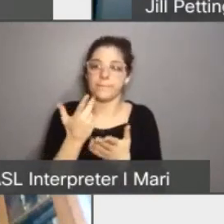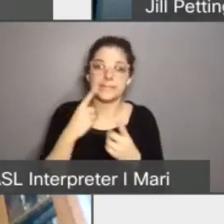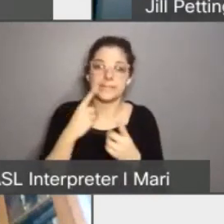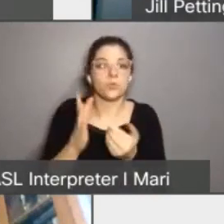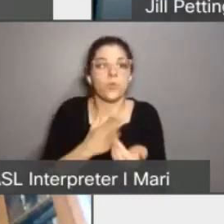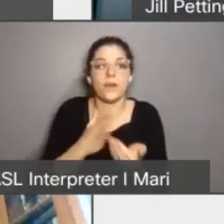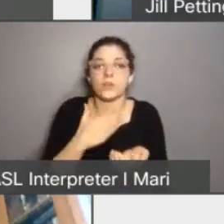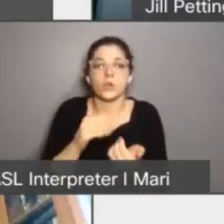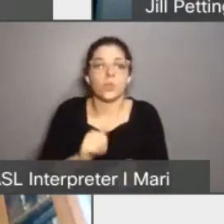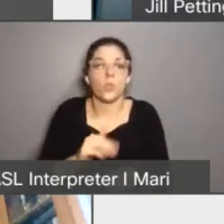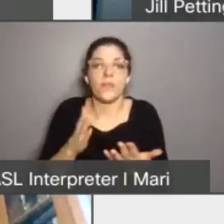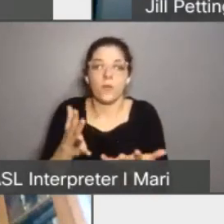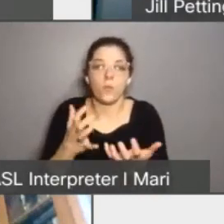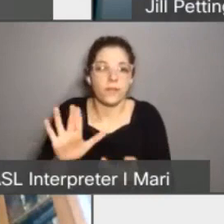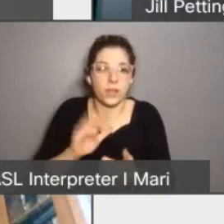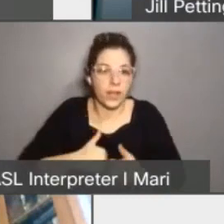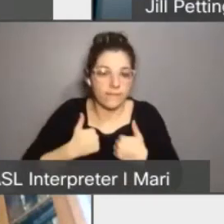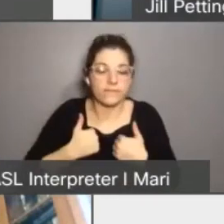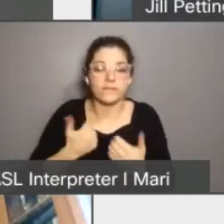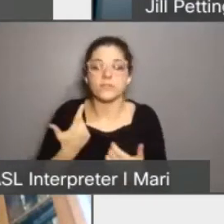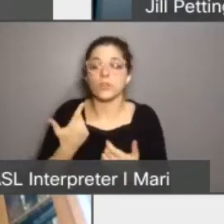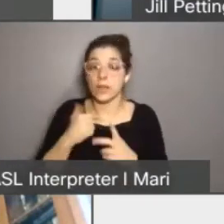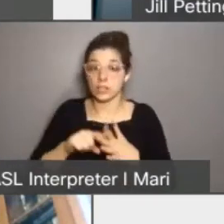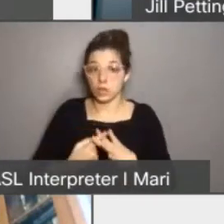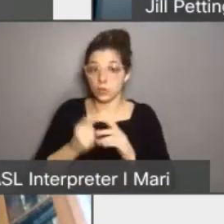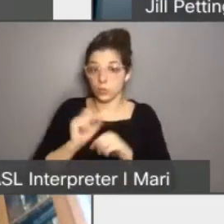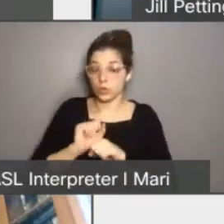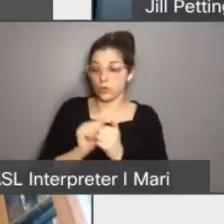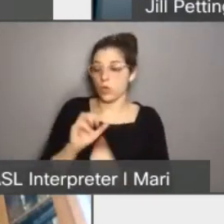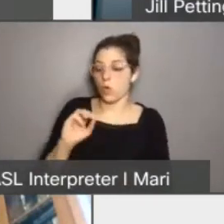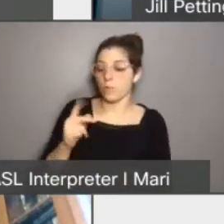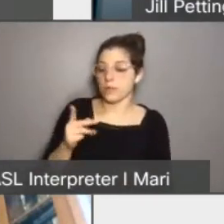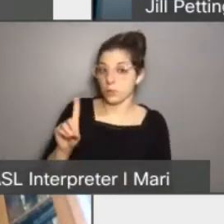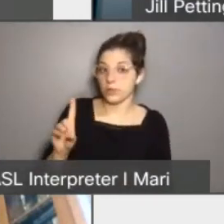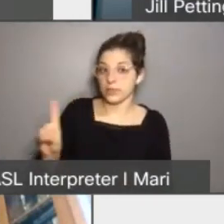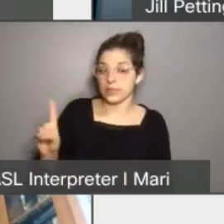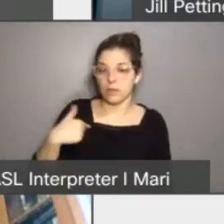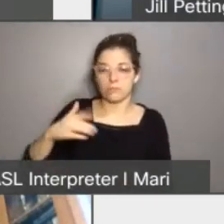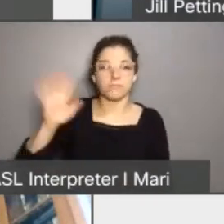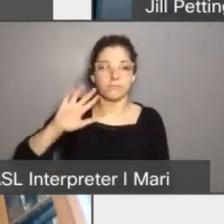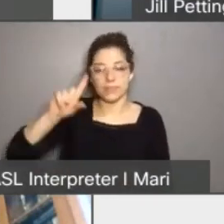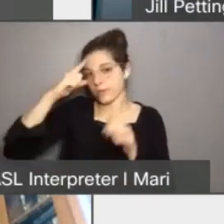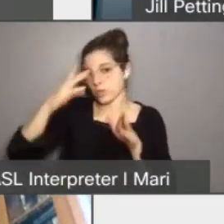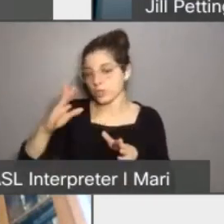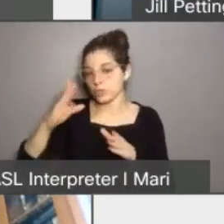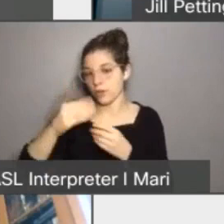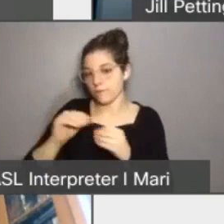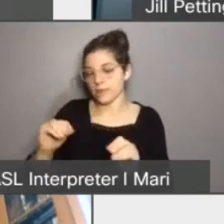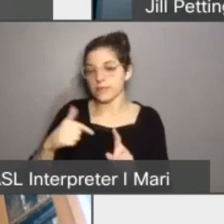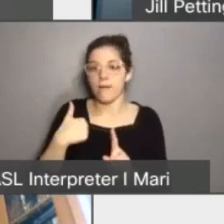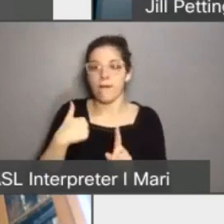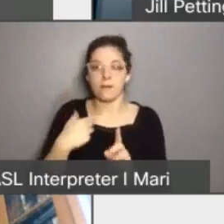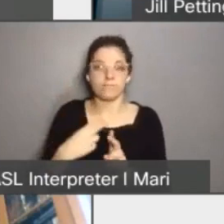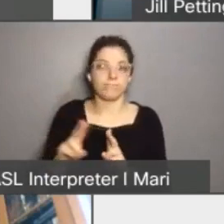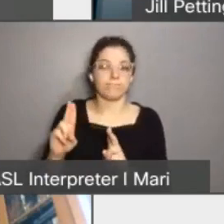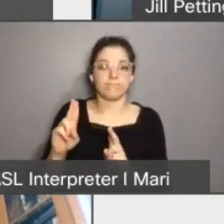whatever way they want to in their life. And so when I started working with OPWDD while I was in the governor's office, I very